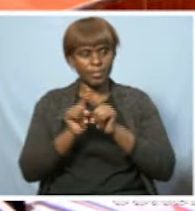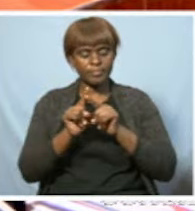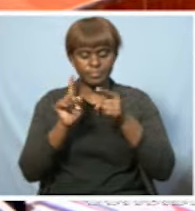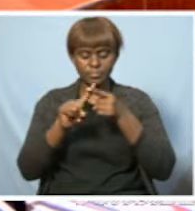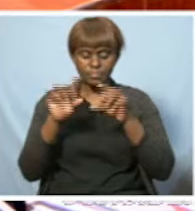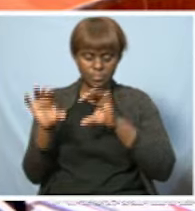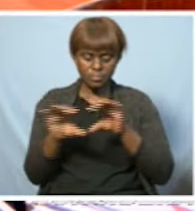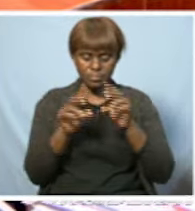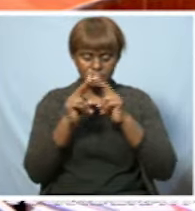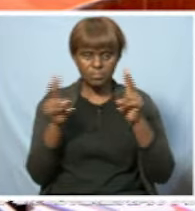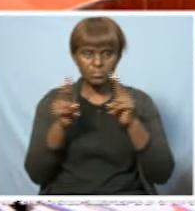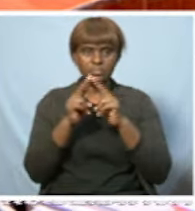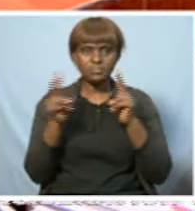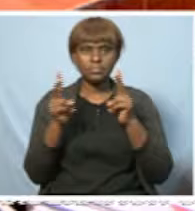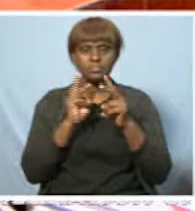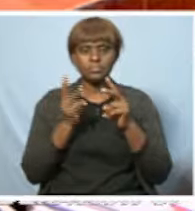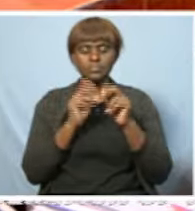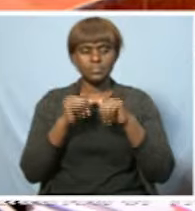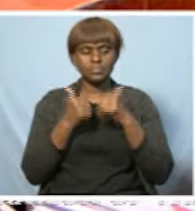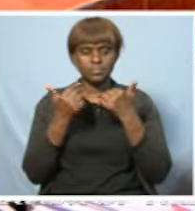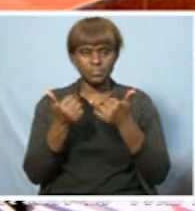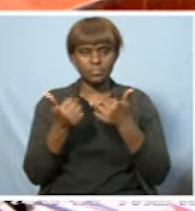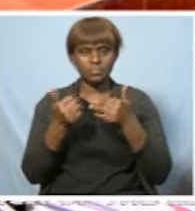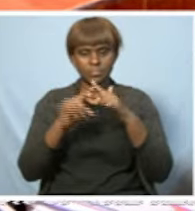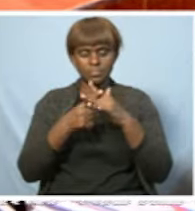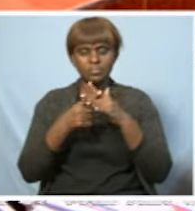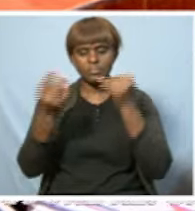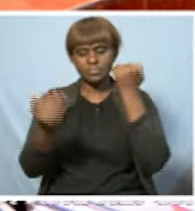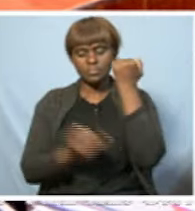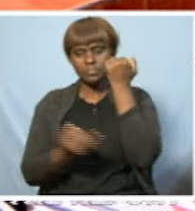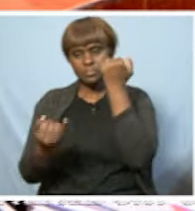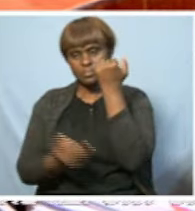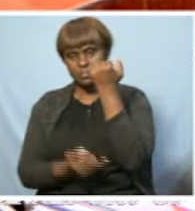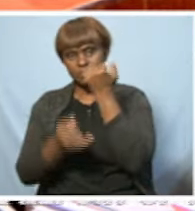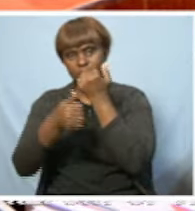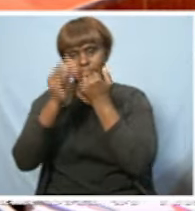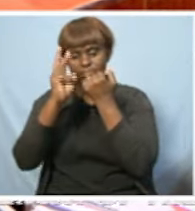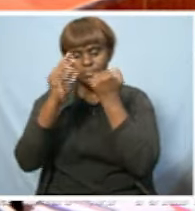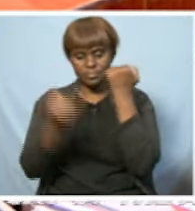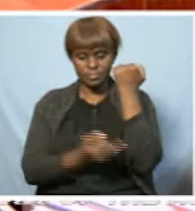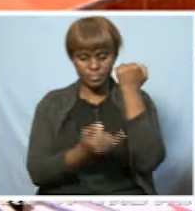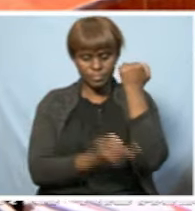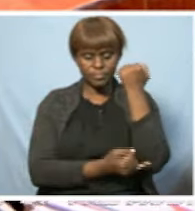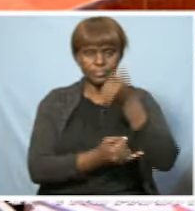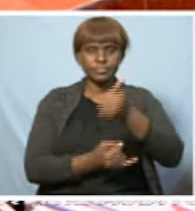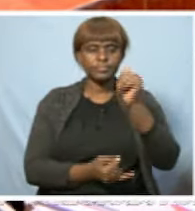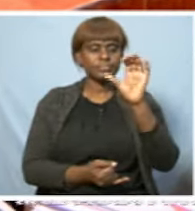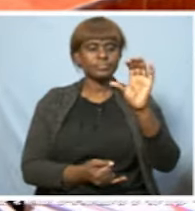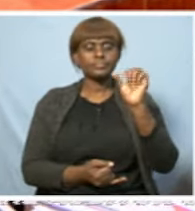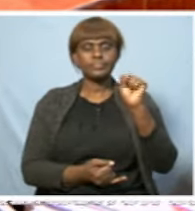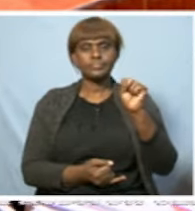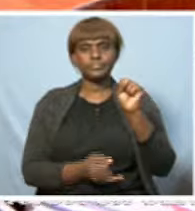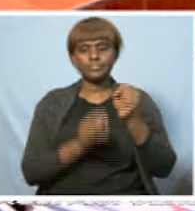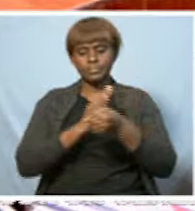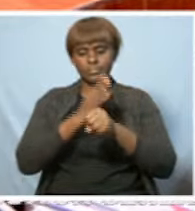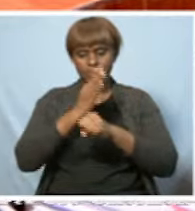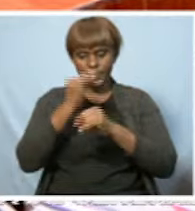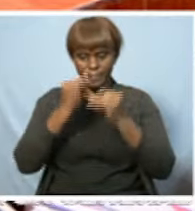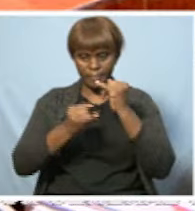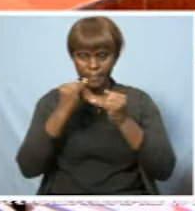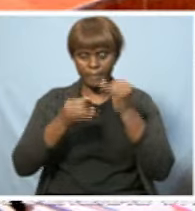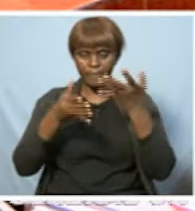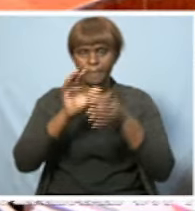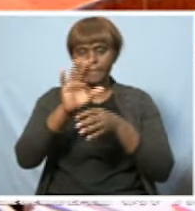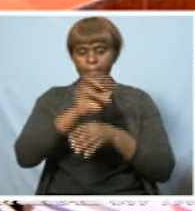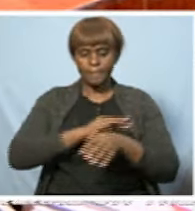so. So we now start introductions. You will introduce yourself, CS, and allow